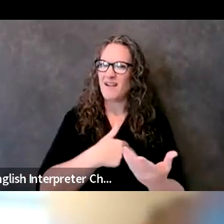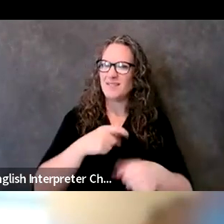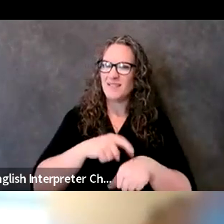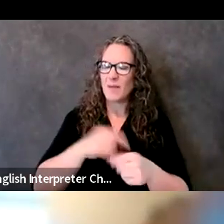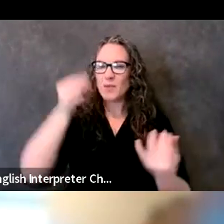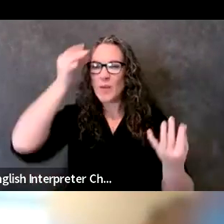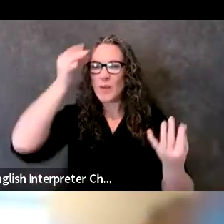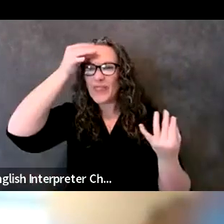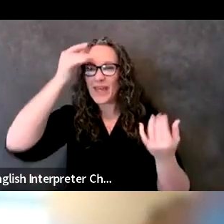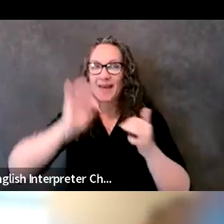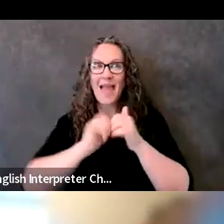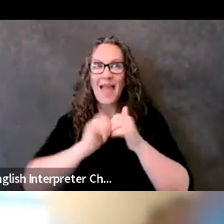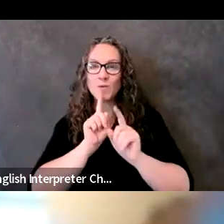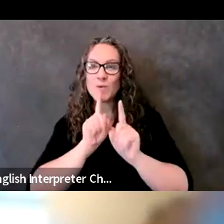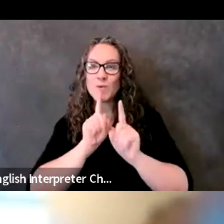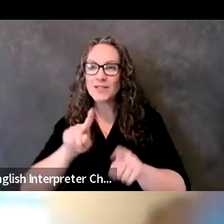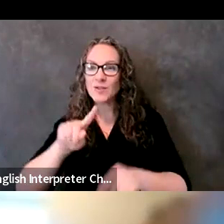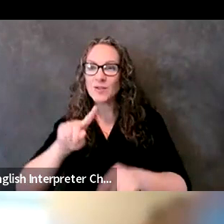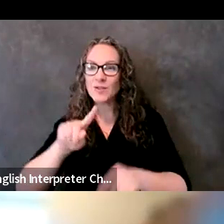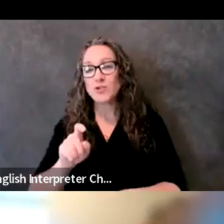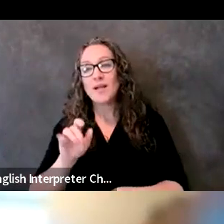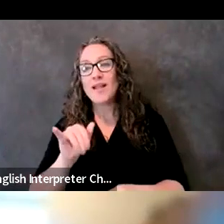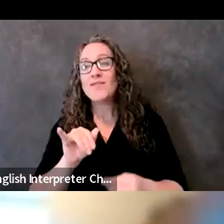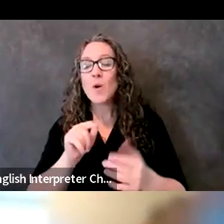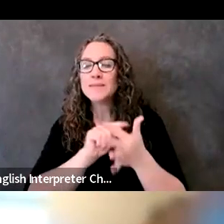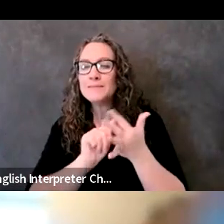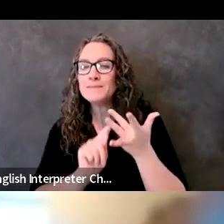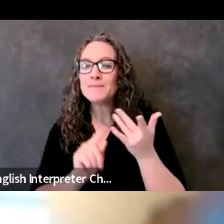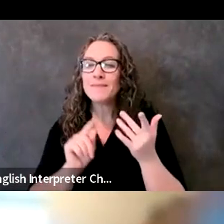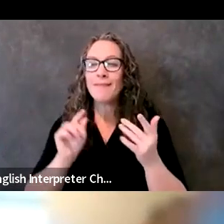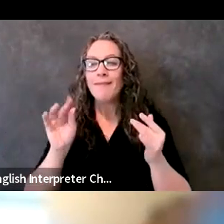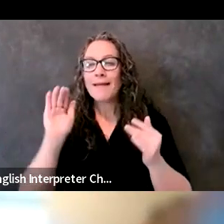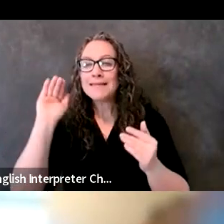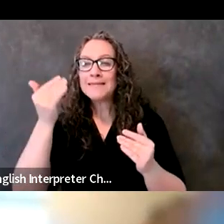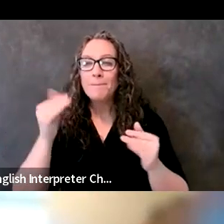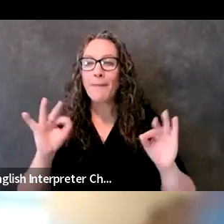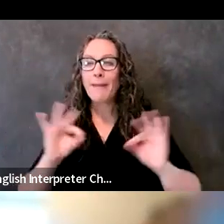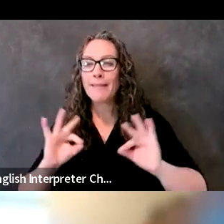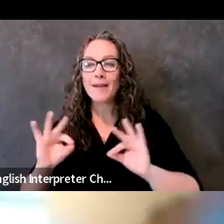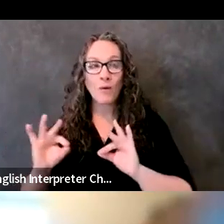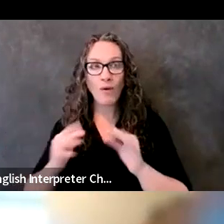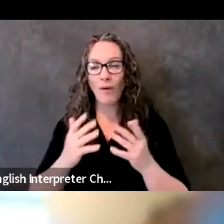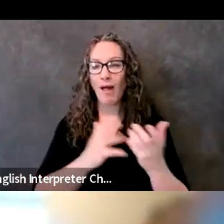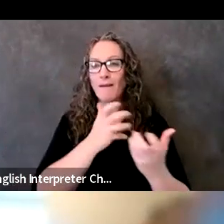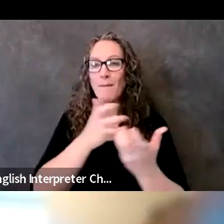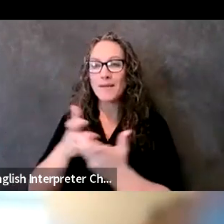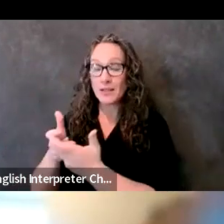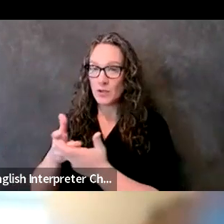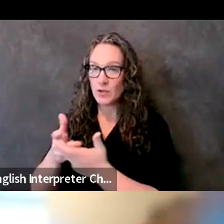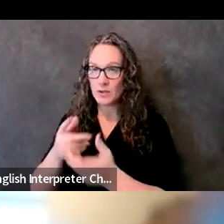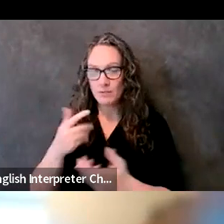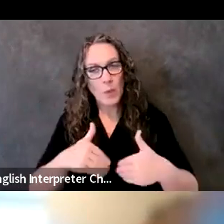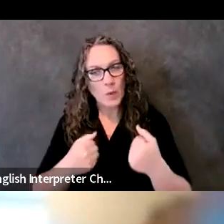it, you know, those different types of little accommodations and supporting each other as a team is so important.